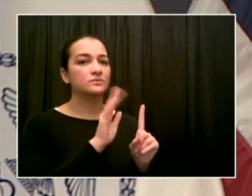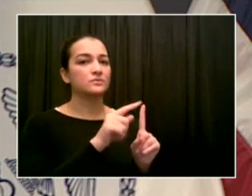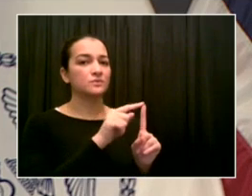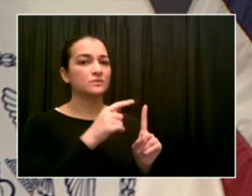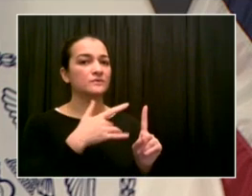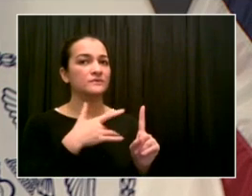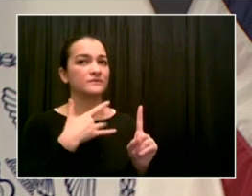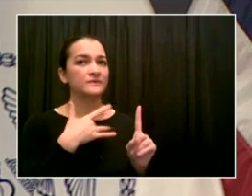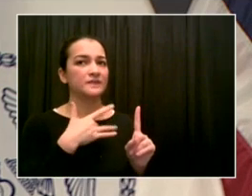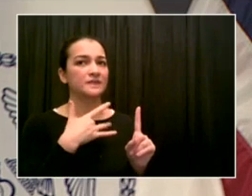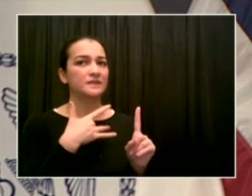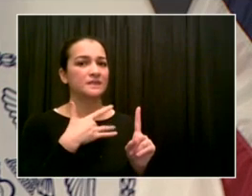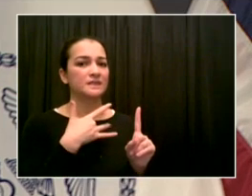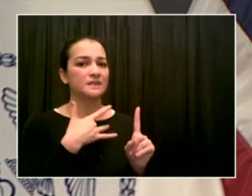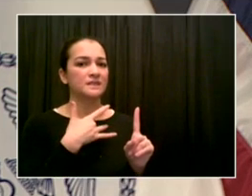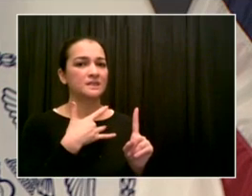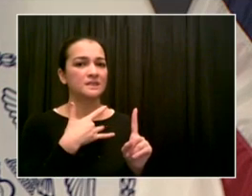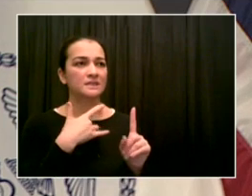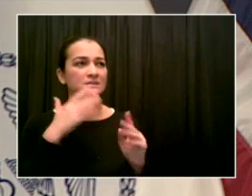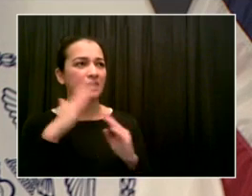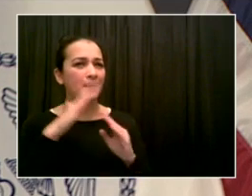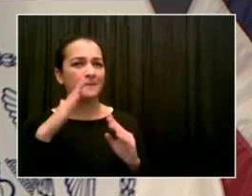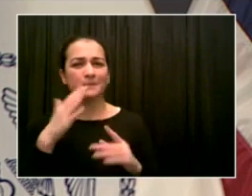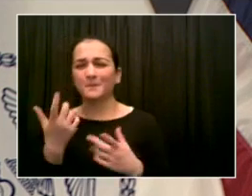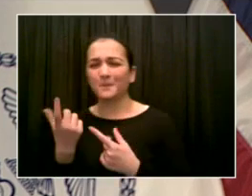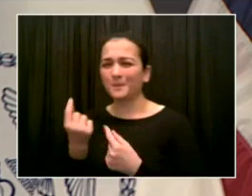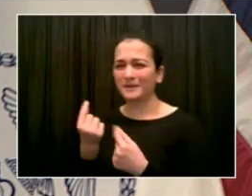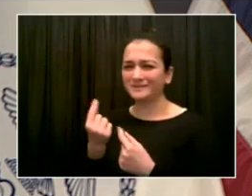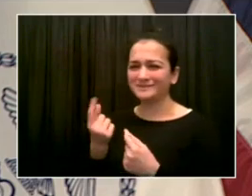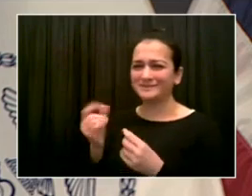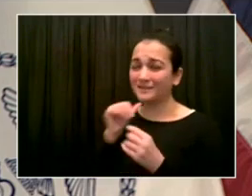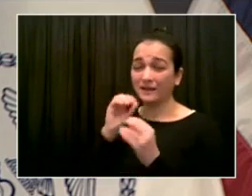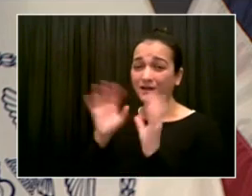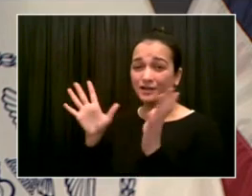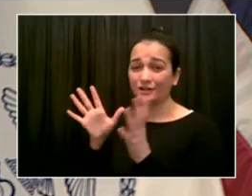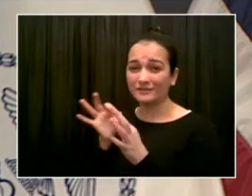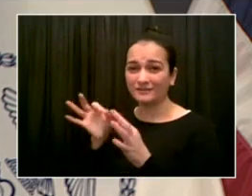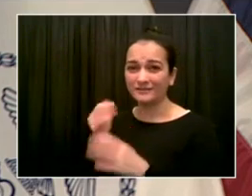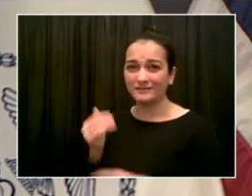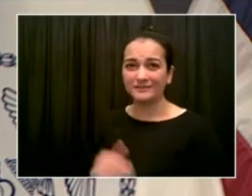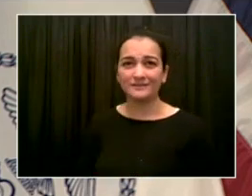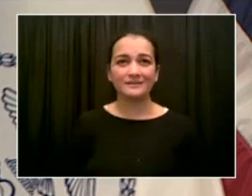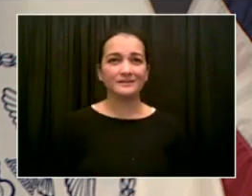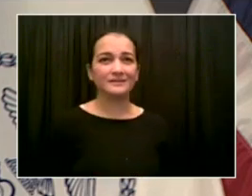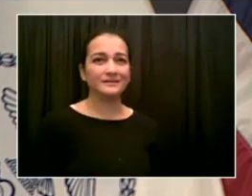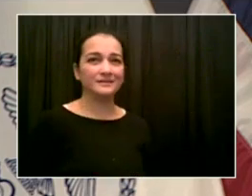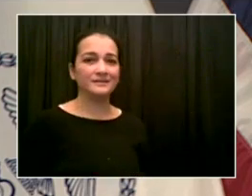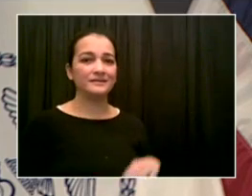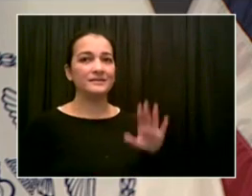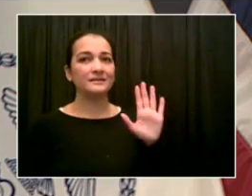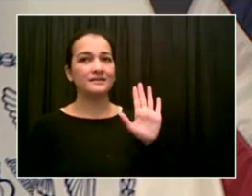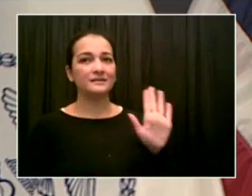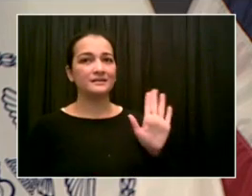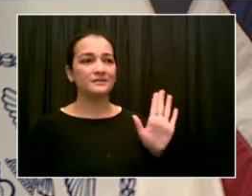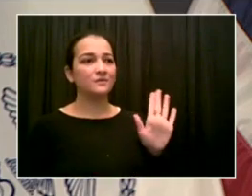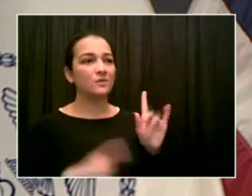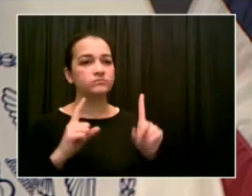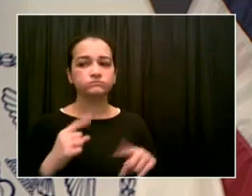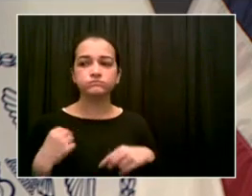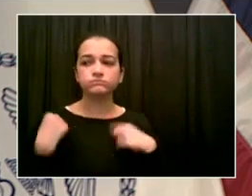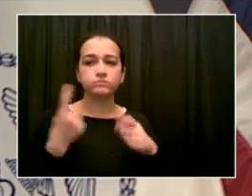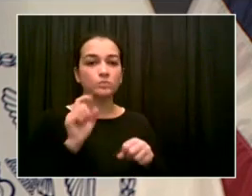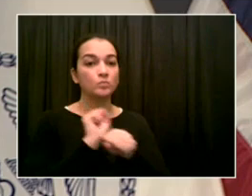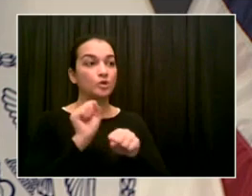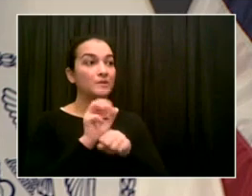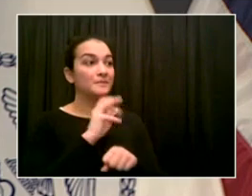In terms of your legacy, yes. Oh, legacy, thank you, I'm sorry. Abu, look, I think